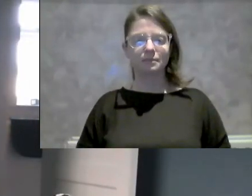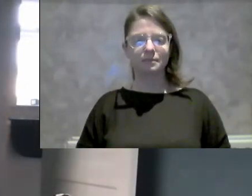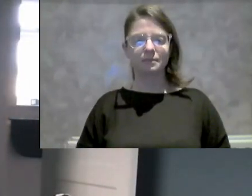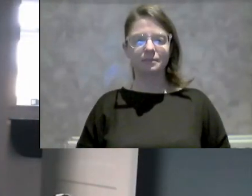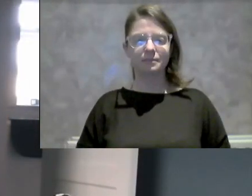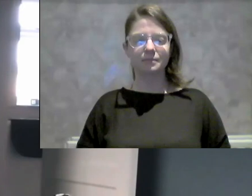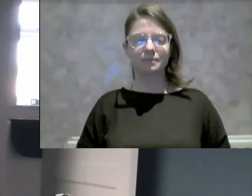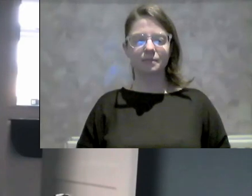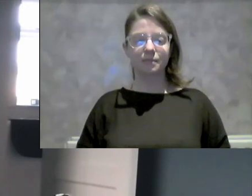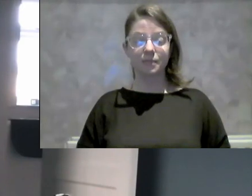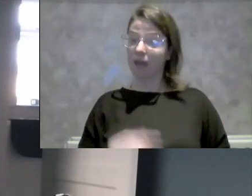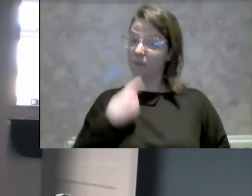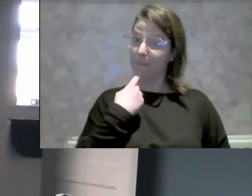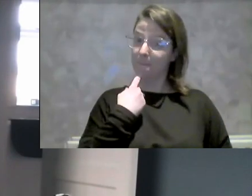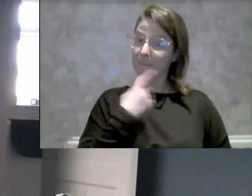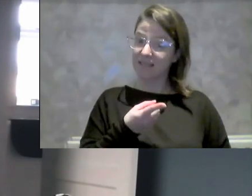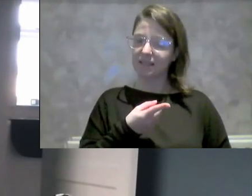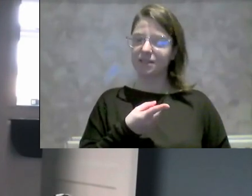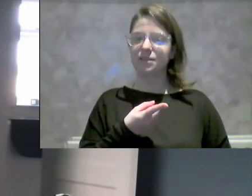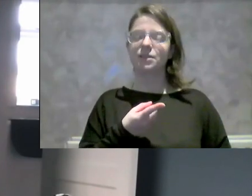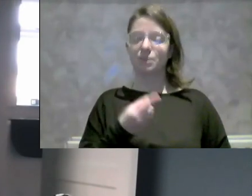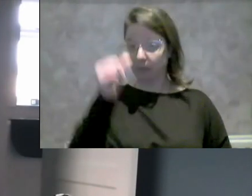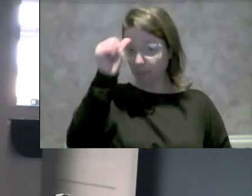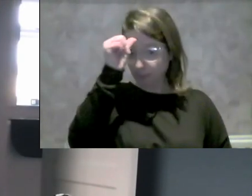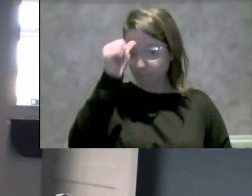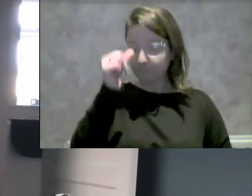Well, I've got a message for you while you're putting your bindi on.